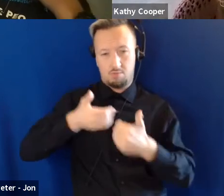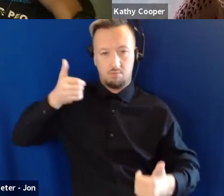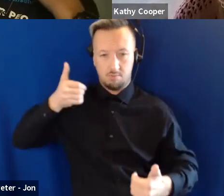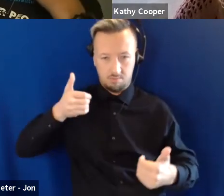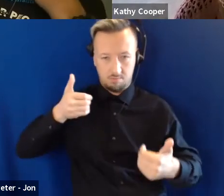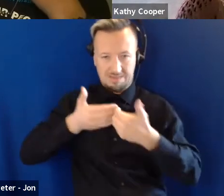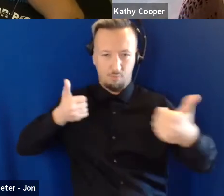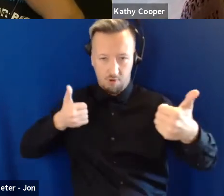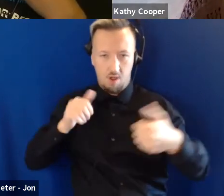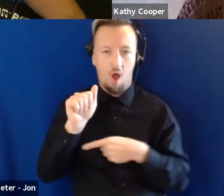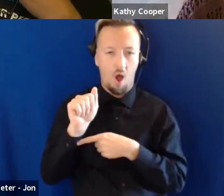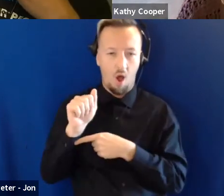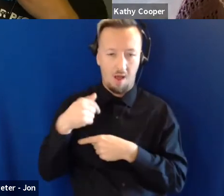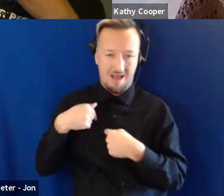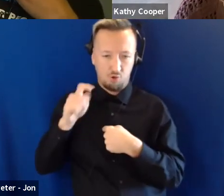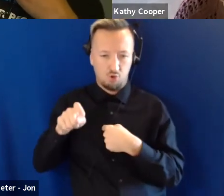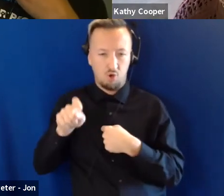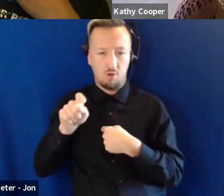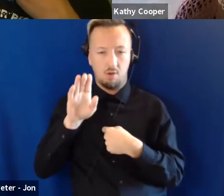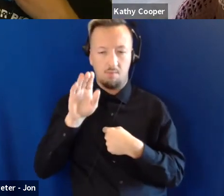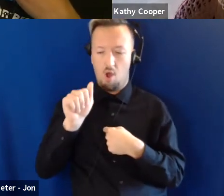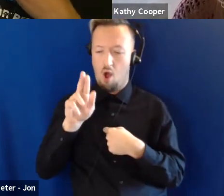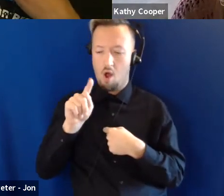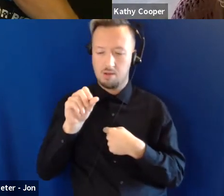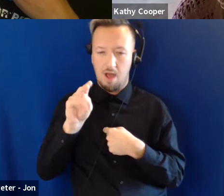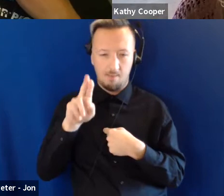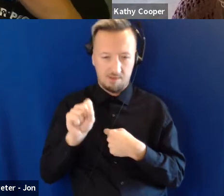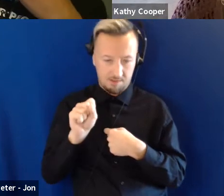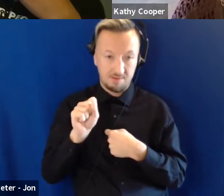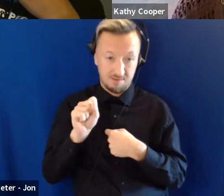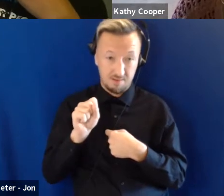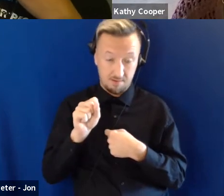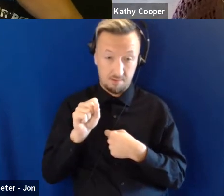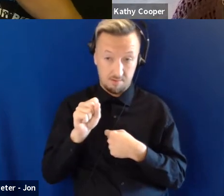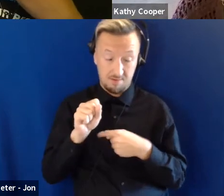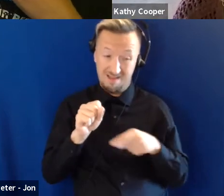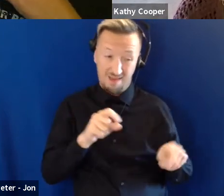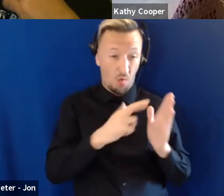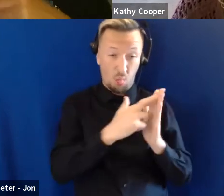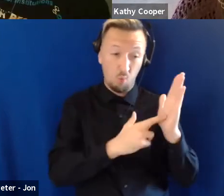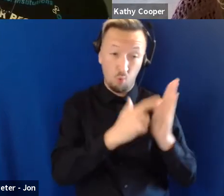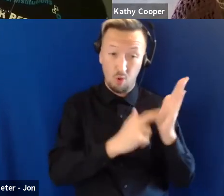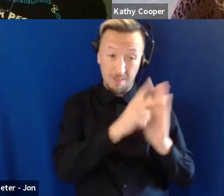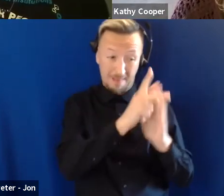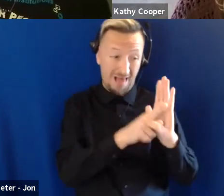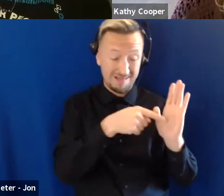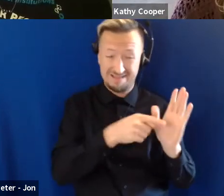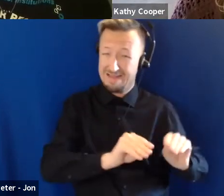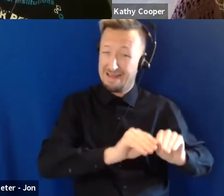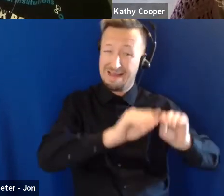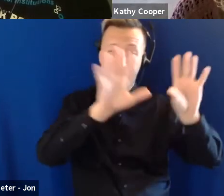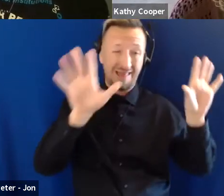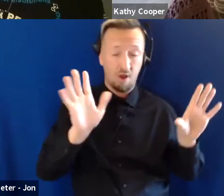I think the regs are so clear on this that we're not here to monitor the centers in any way, shape, or